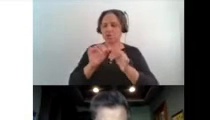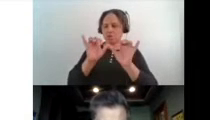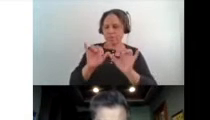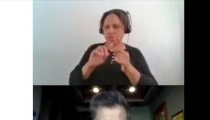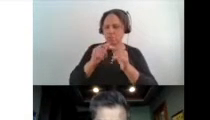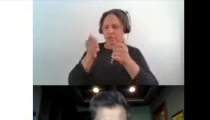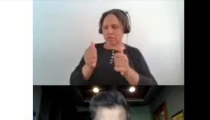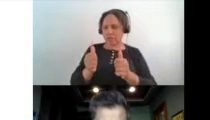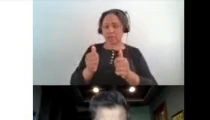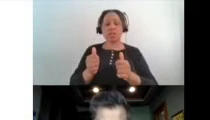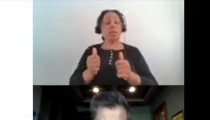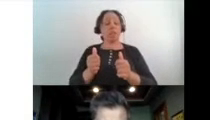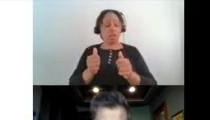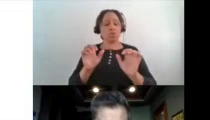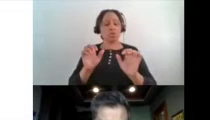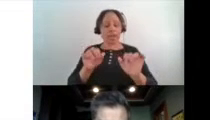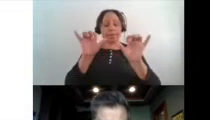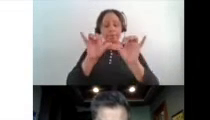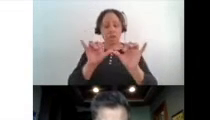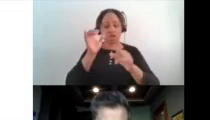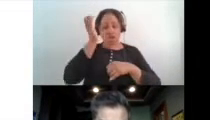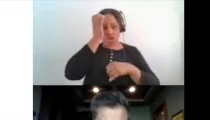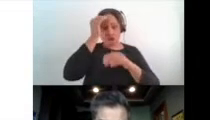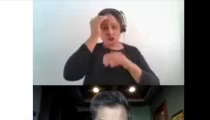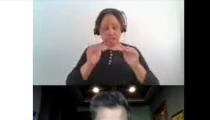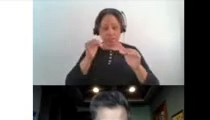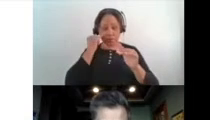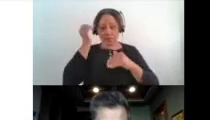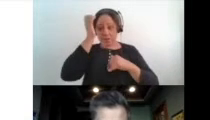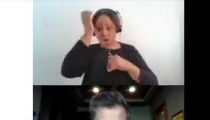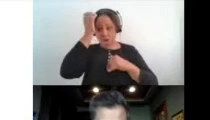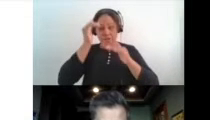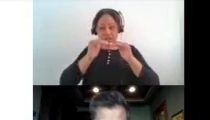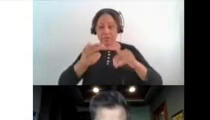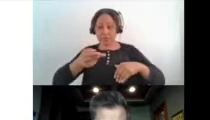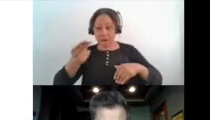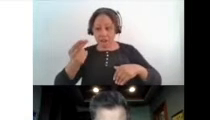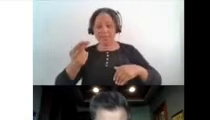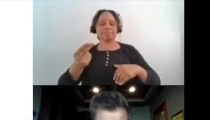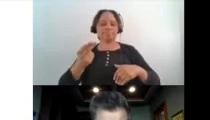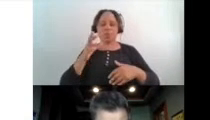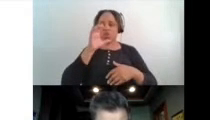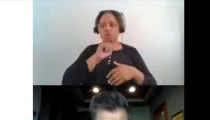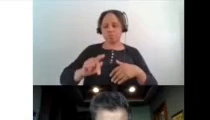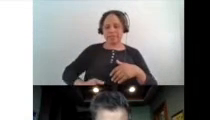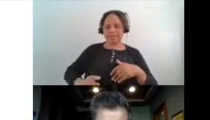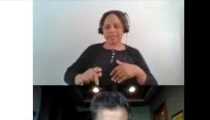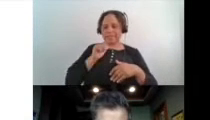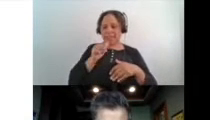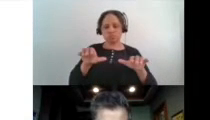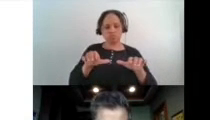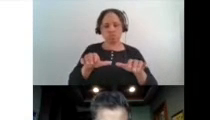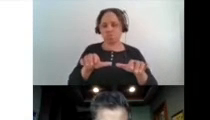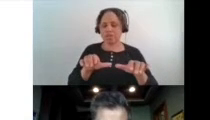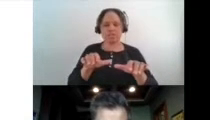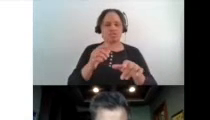the garbage level in the body. And if the garbage levels are high, then you can assume that the kidney is not doing what it's supposed to do.